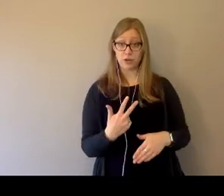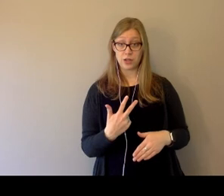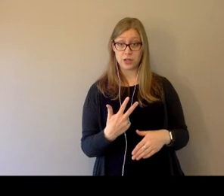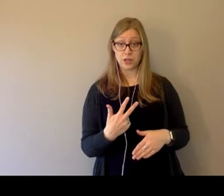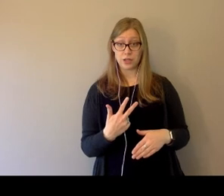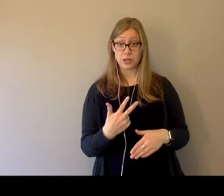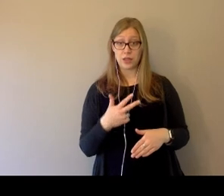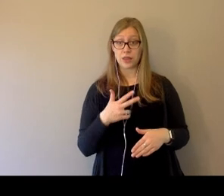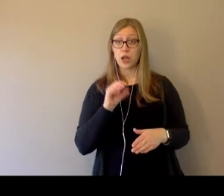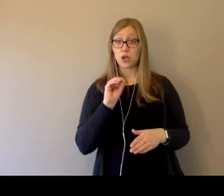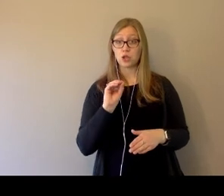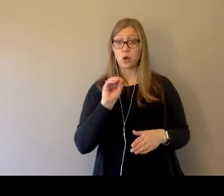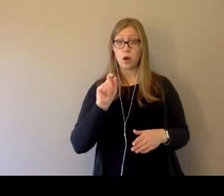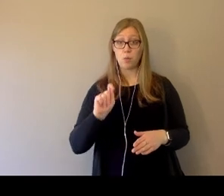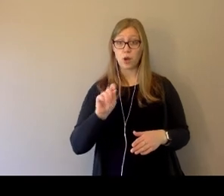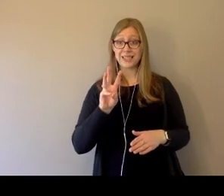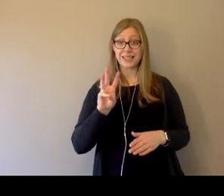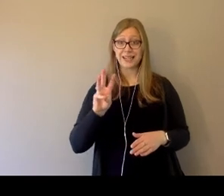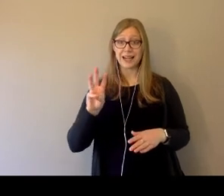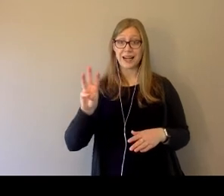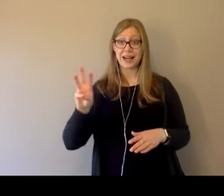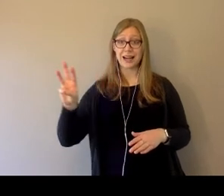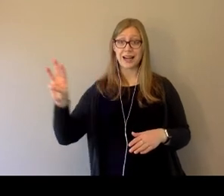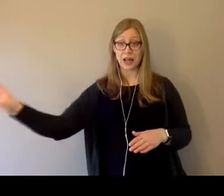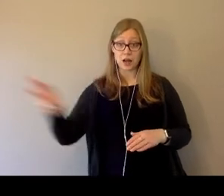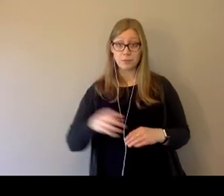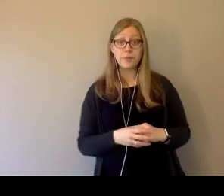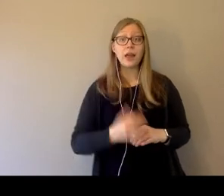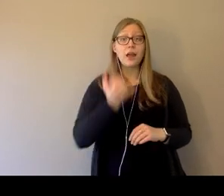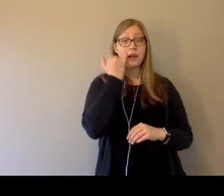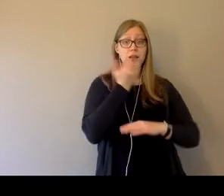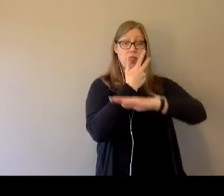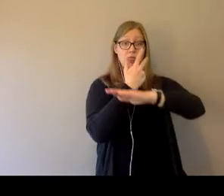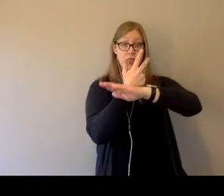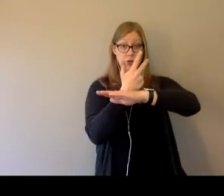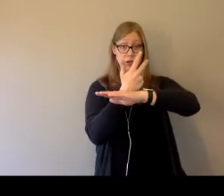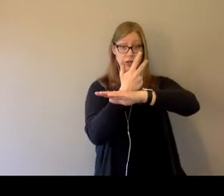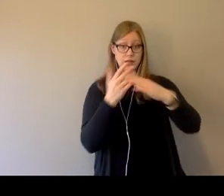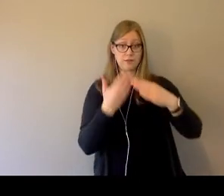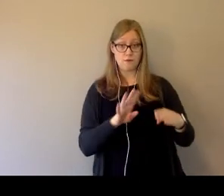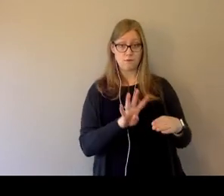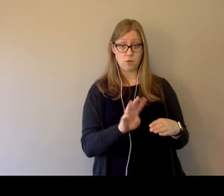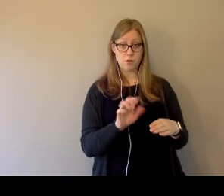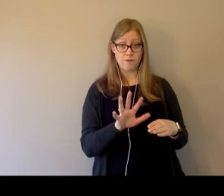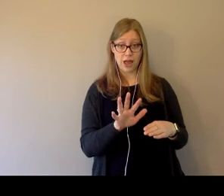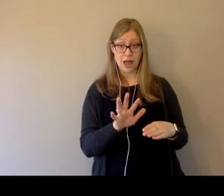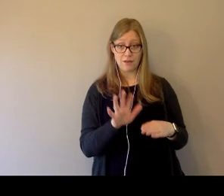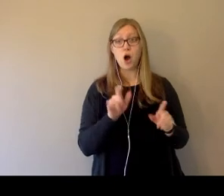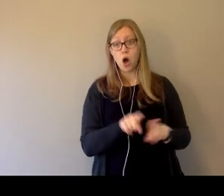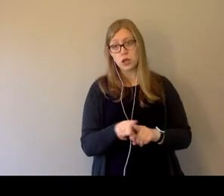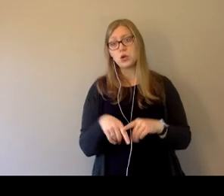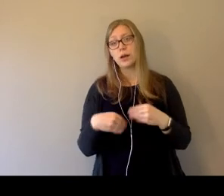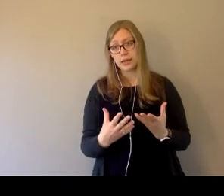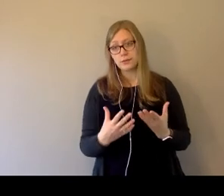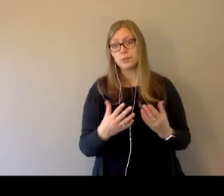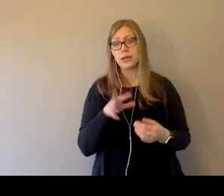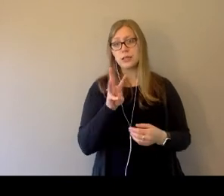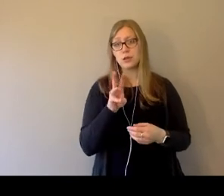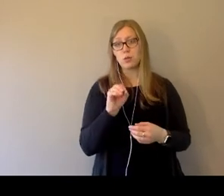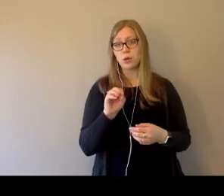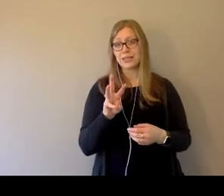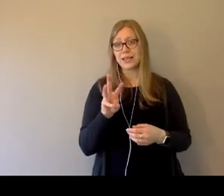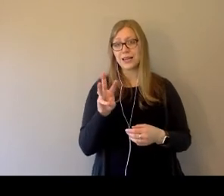0.6 repeating. And if I take 3 divided by 4.5, that's also going to give me 0.6 repeating. And so changing